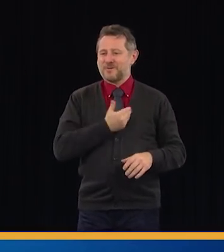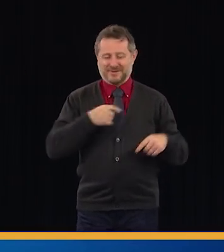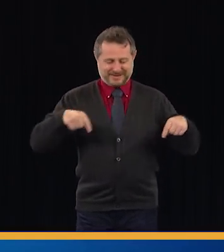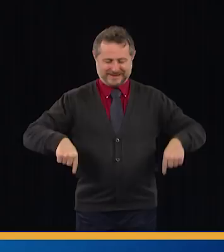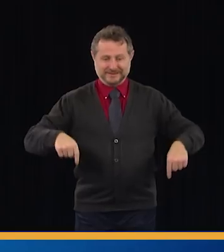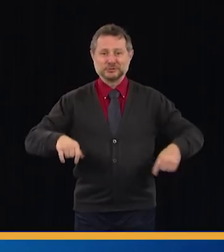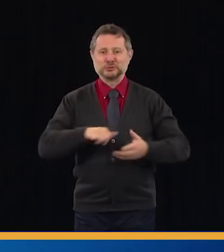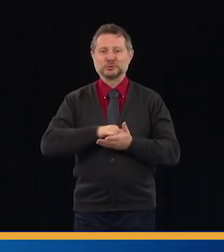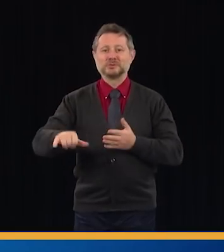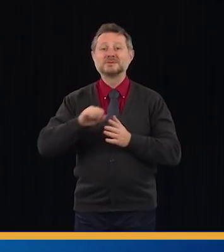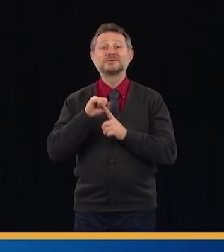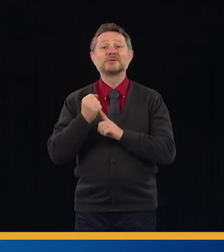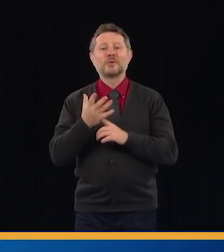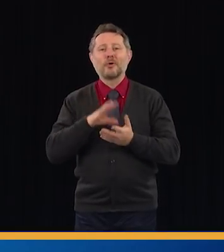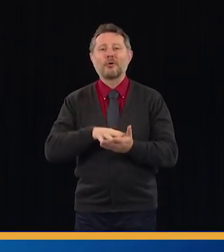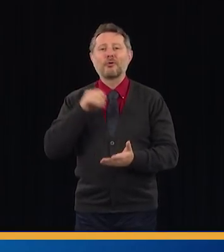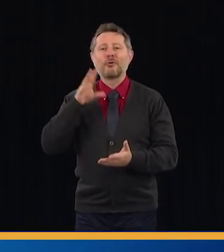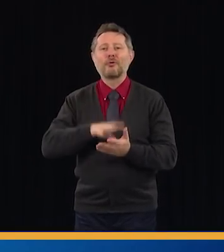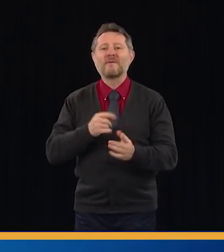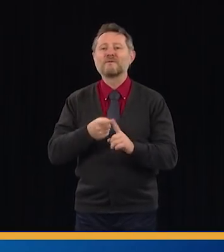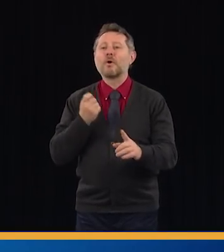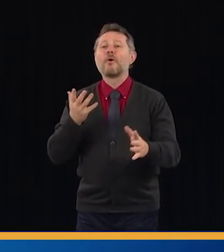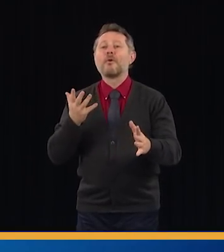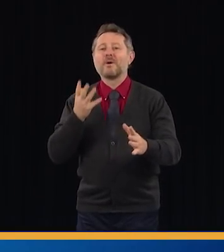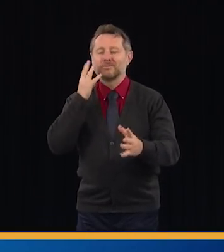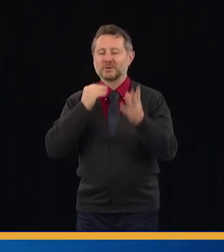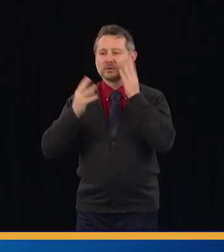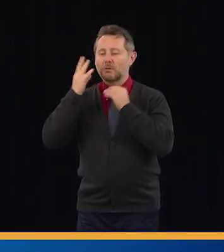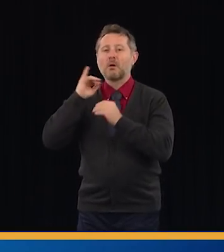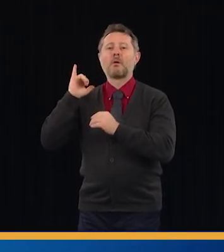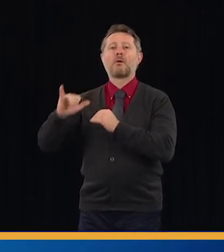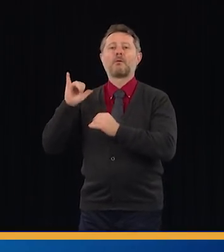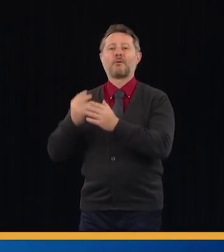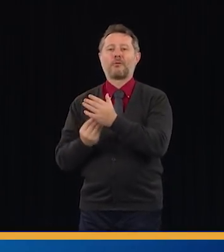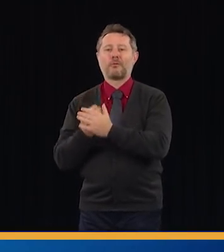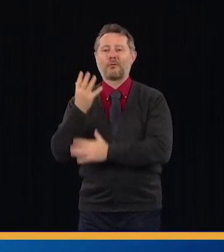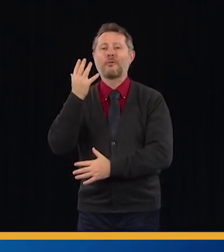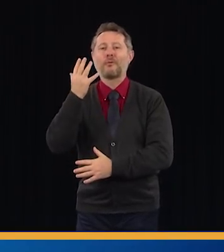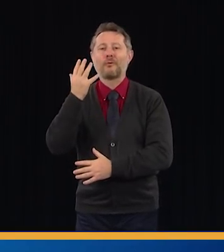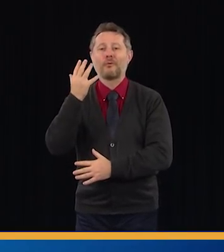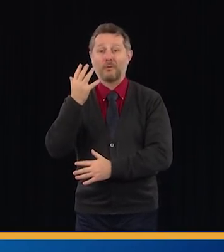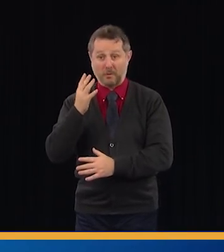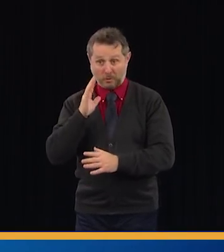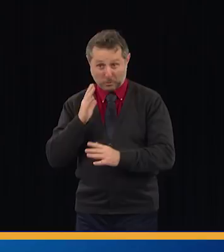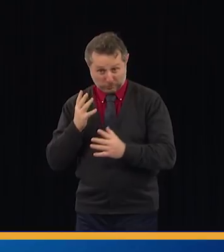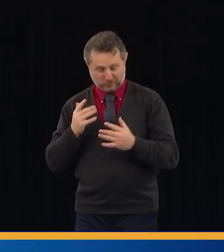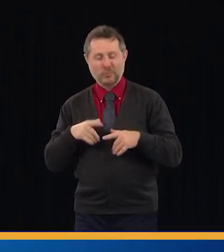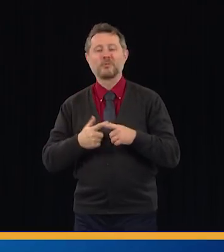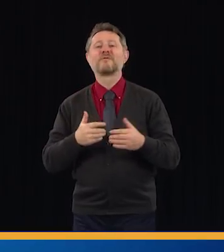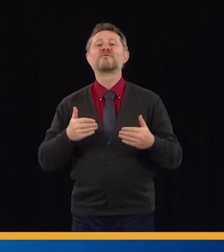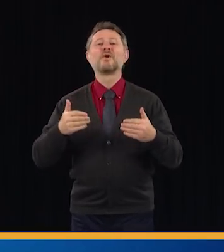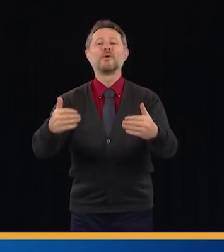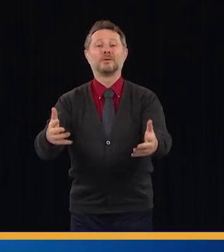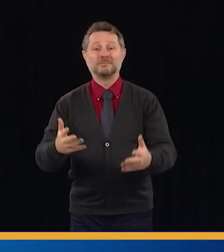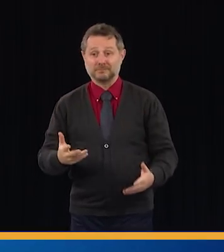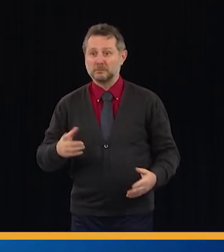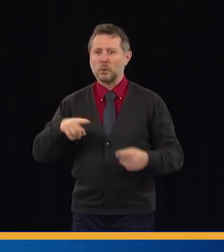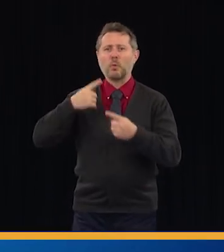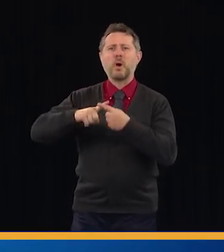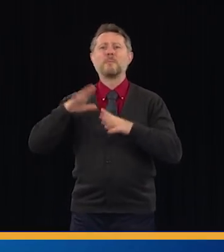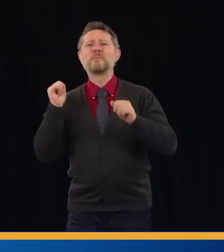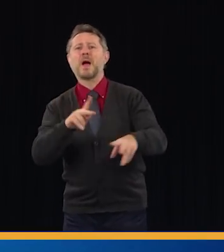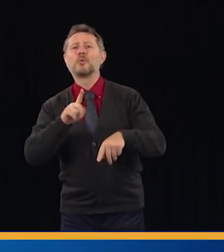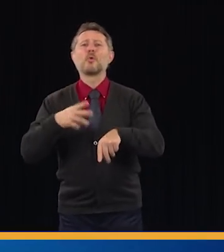we've experienced, and it's about growing, and it's about moving forward. Well, when will we return to normal? I don't think